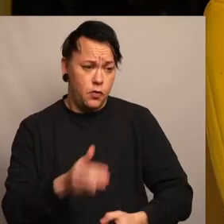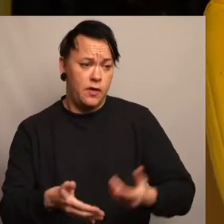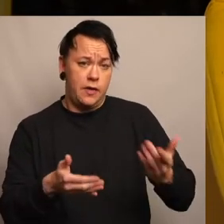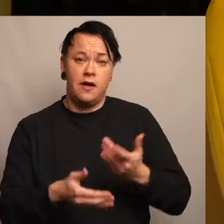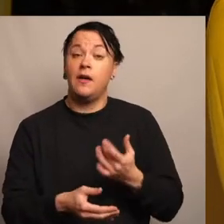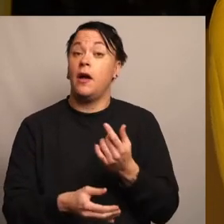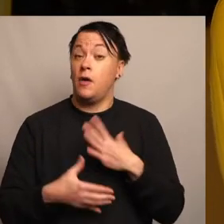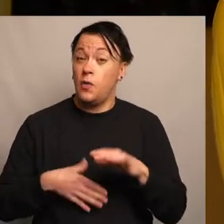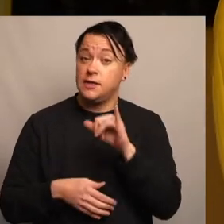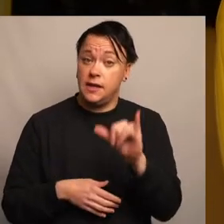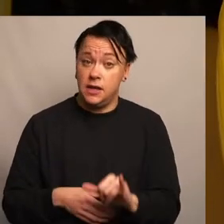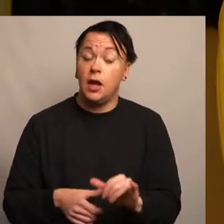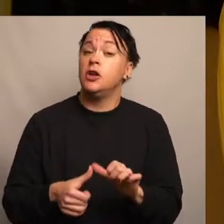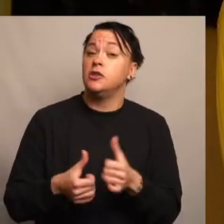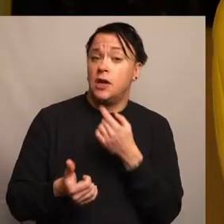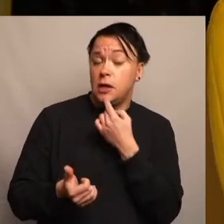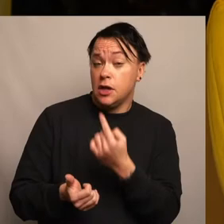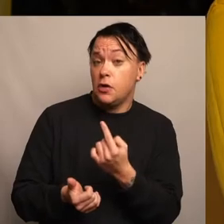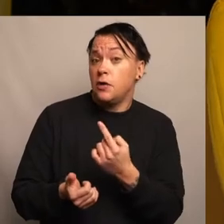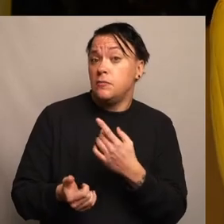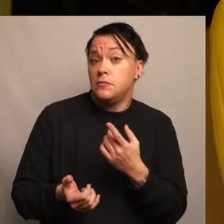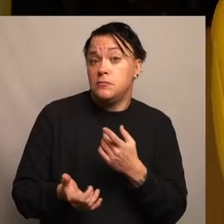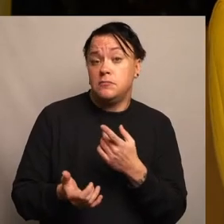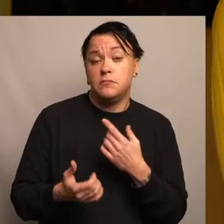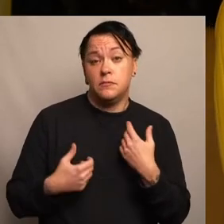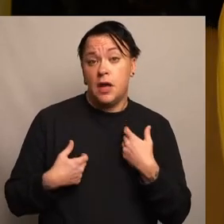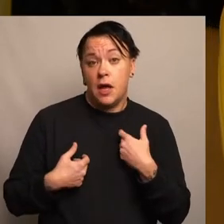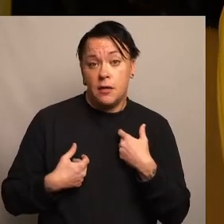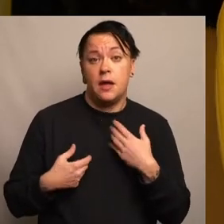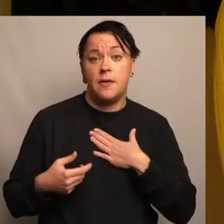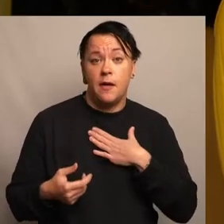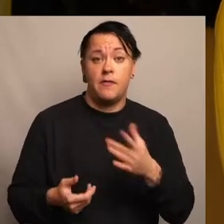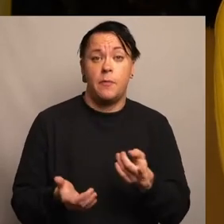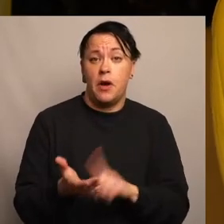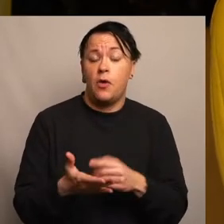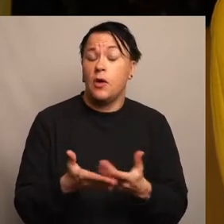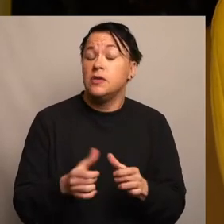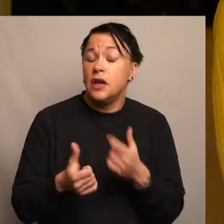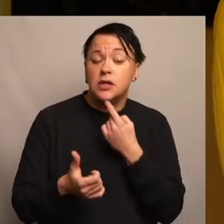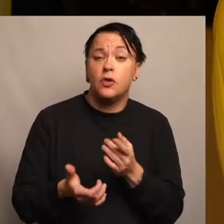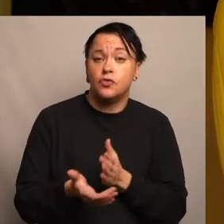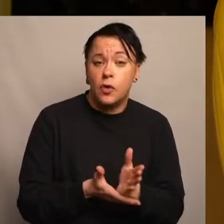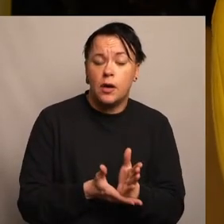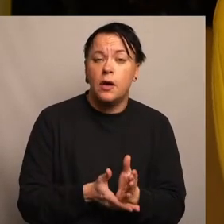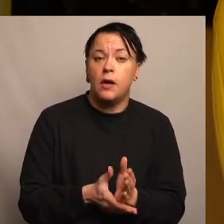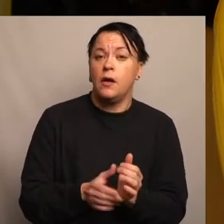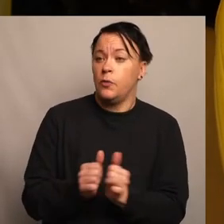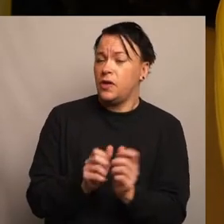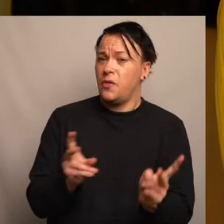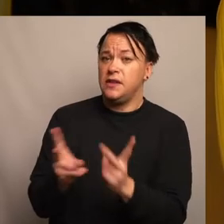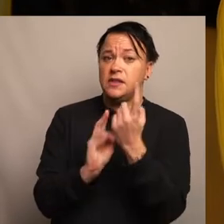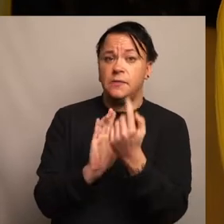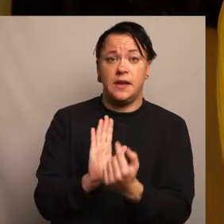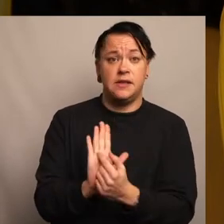they need for some time place to sleep. We have some number of undocumented people, and those undocumented people, they need place